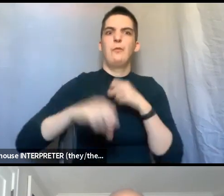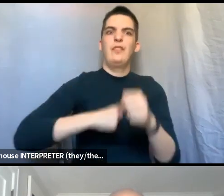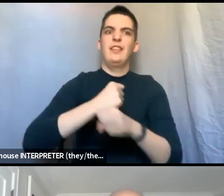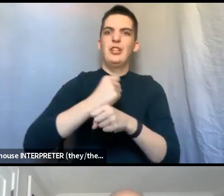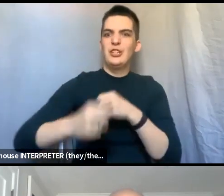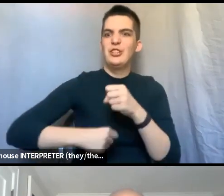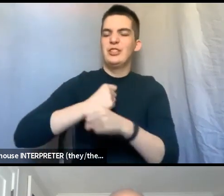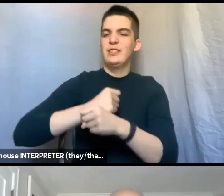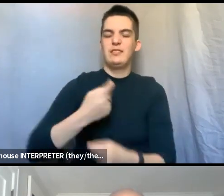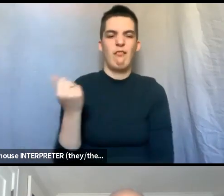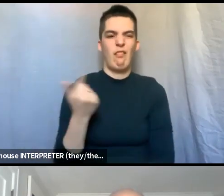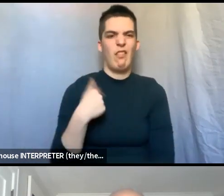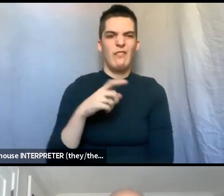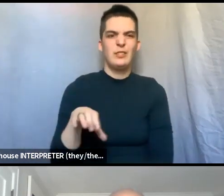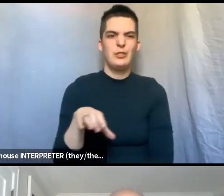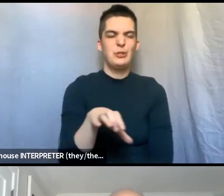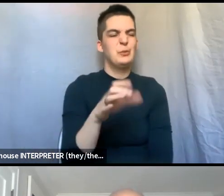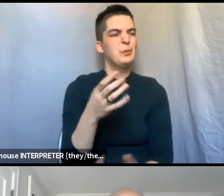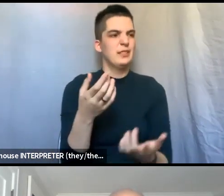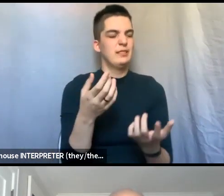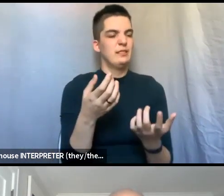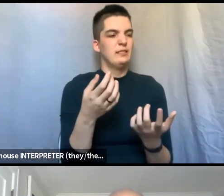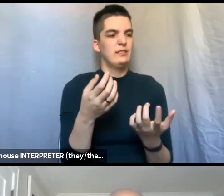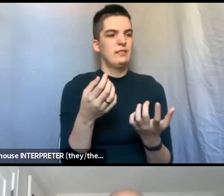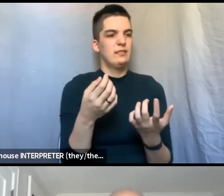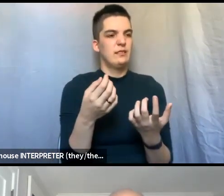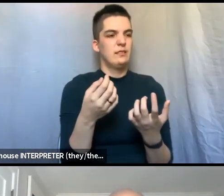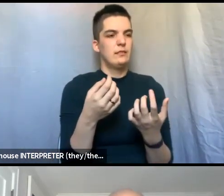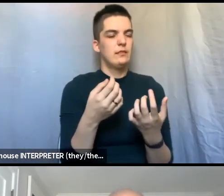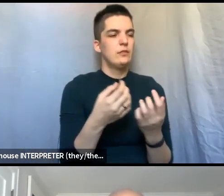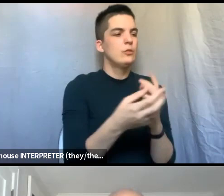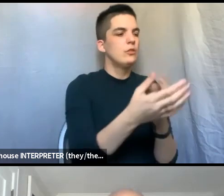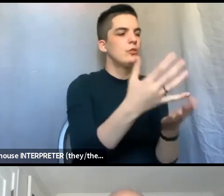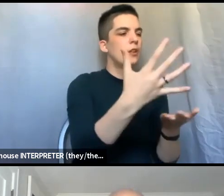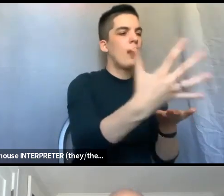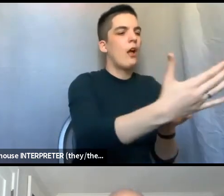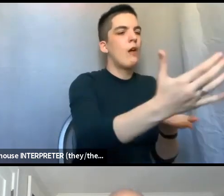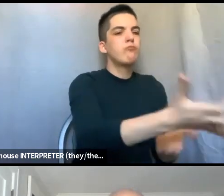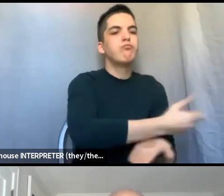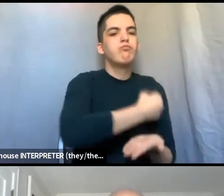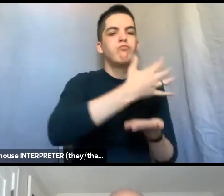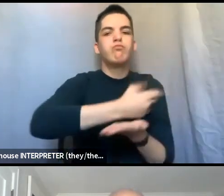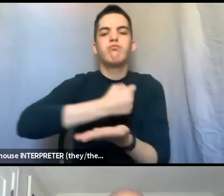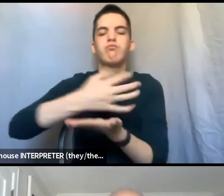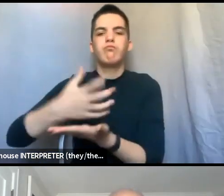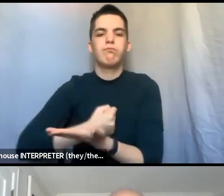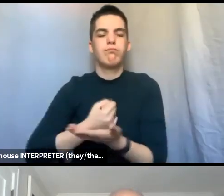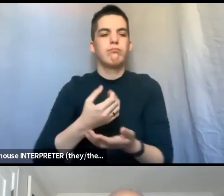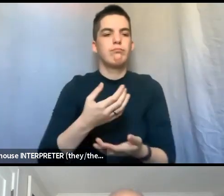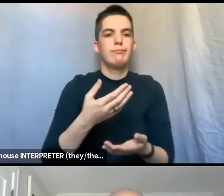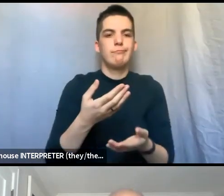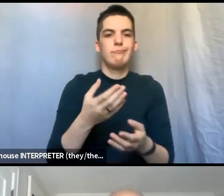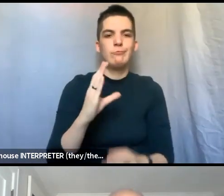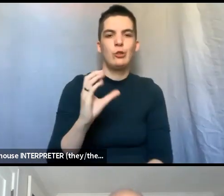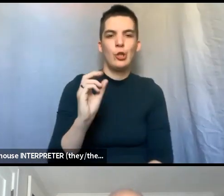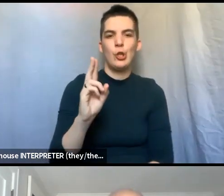to kind of curate what people wanted to do. We have a great listserv. I listen